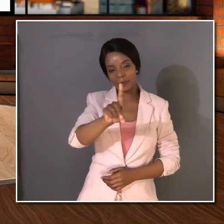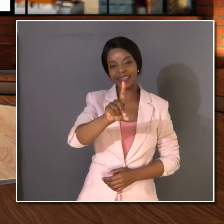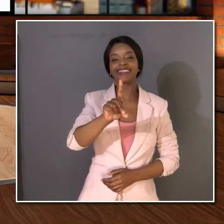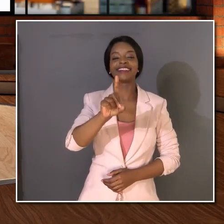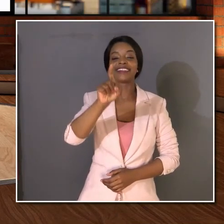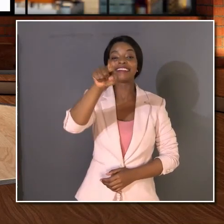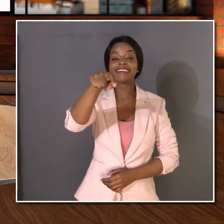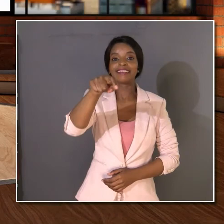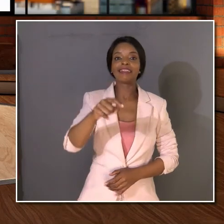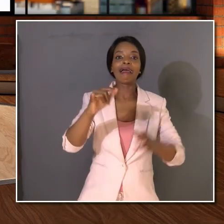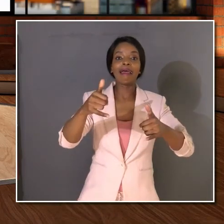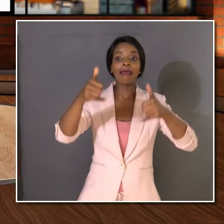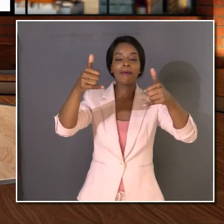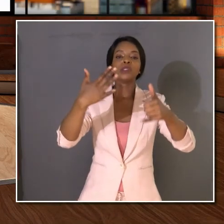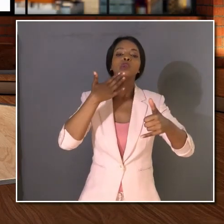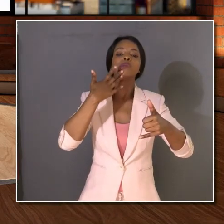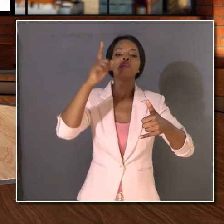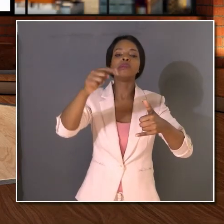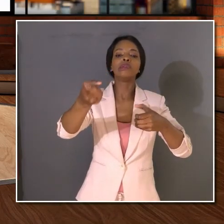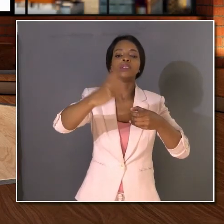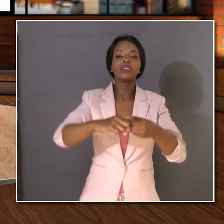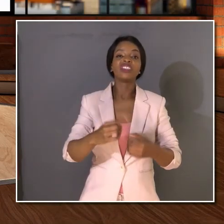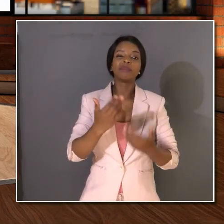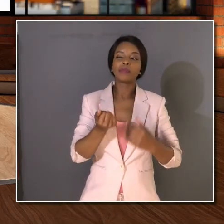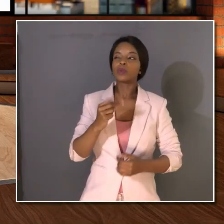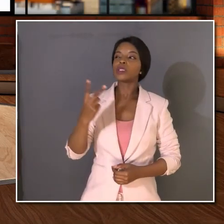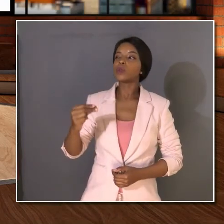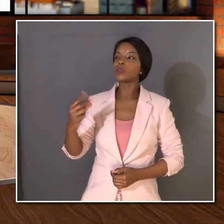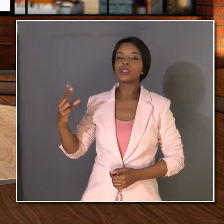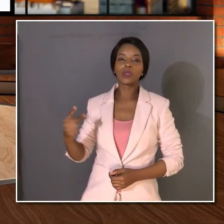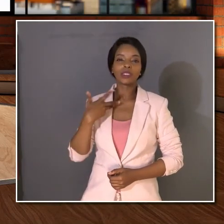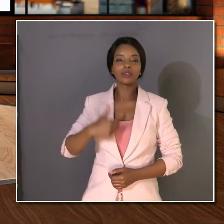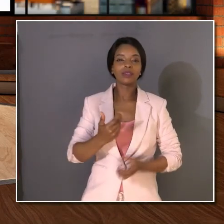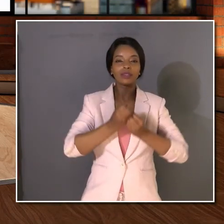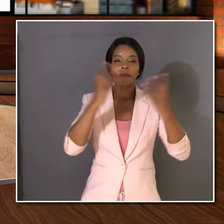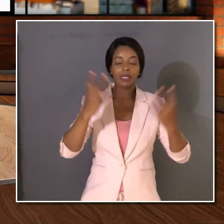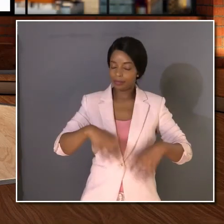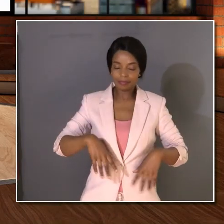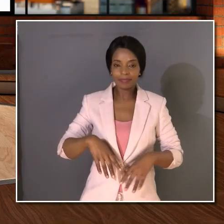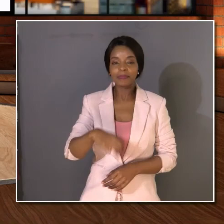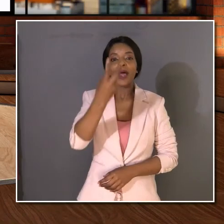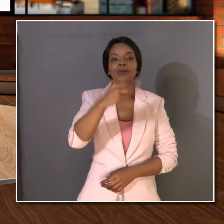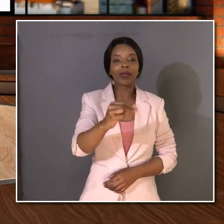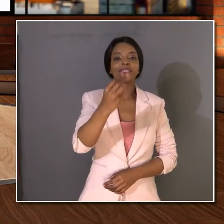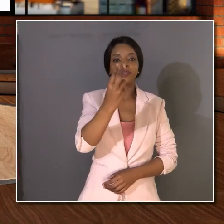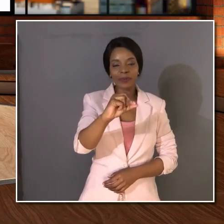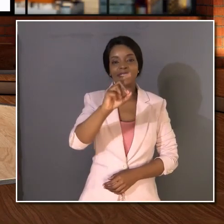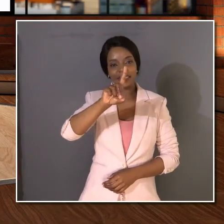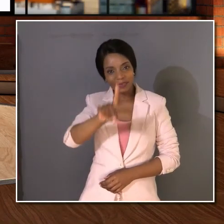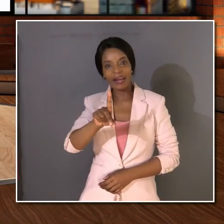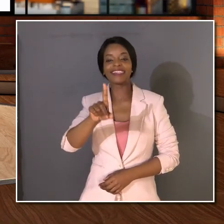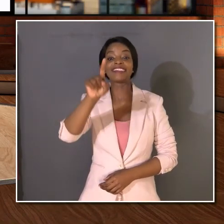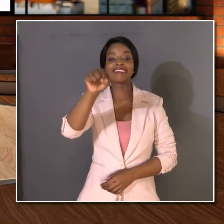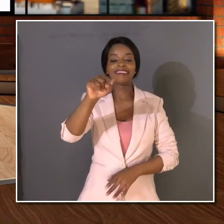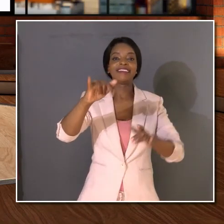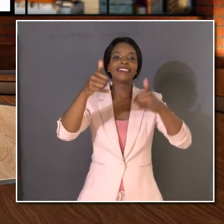2021 class. If I add another 20, they will have another 1,000 years to wait. But our 2021 class, looking forward to then. And thank